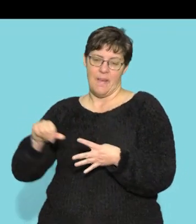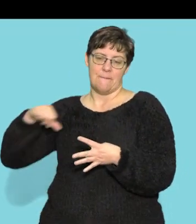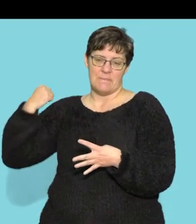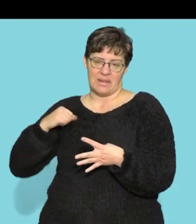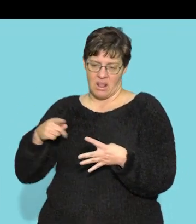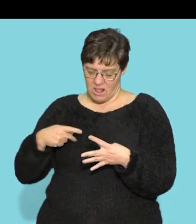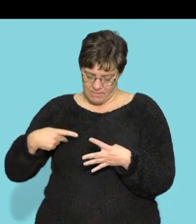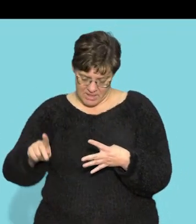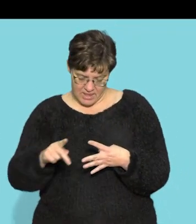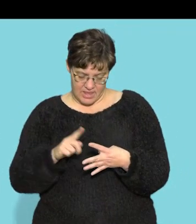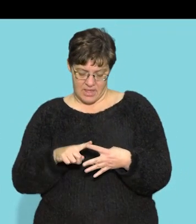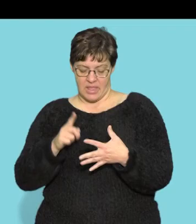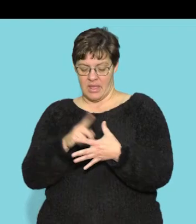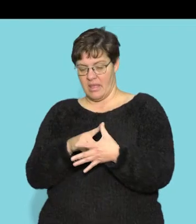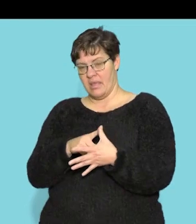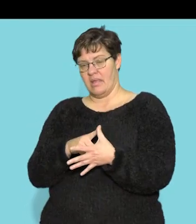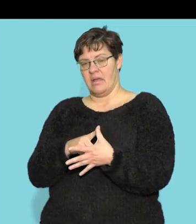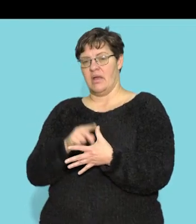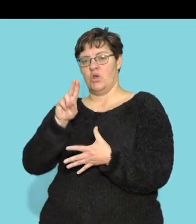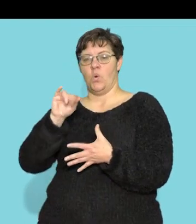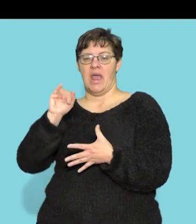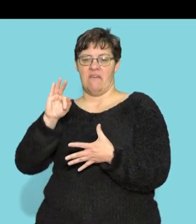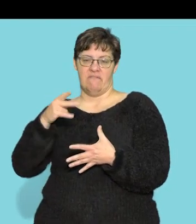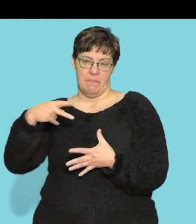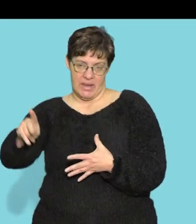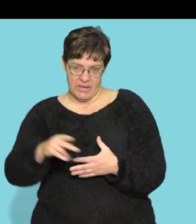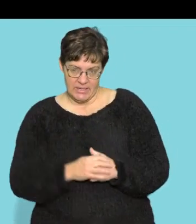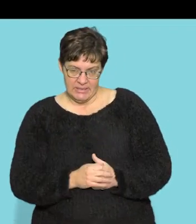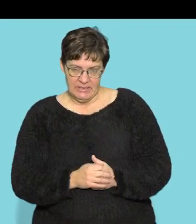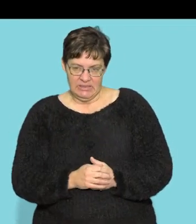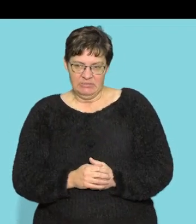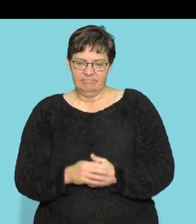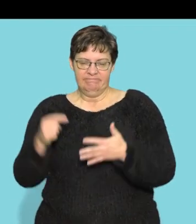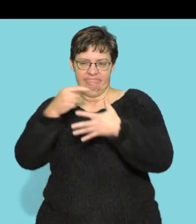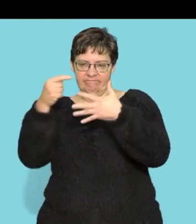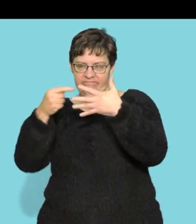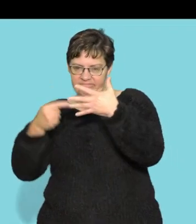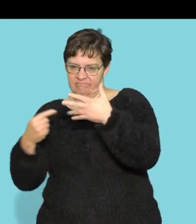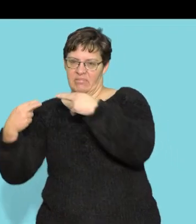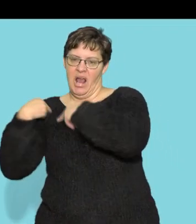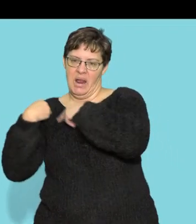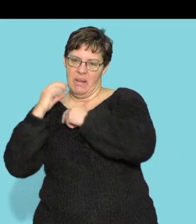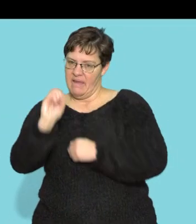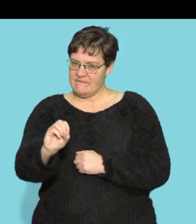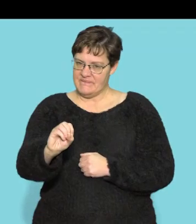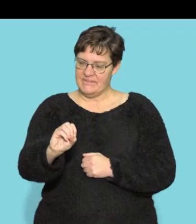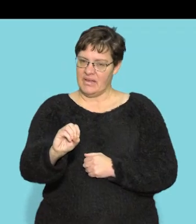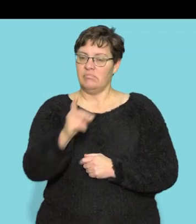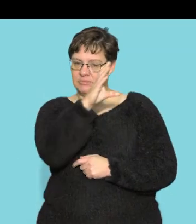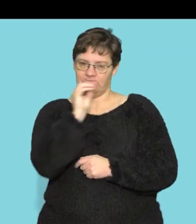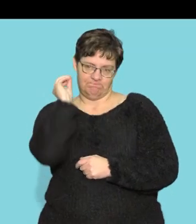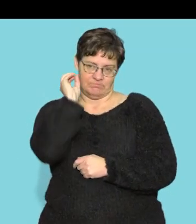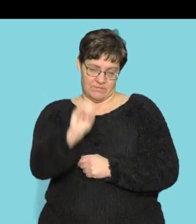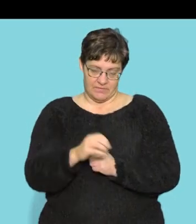medical aid fund. You may be owing the UIF fund. So those are all liabilities that you take